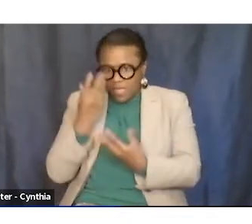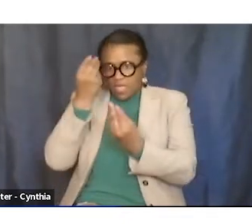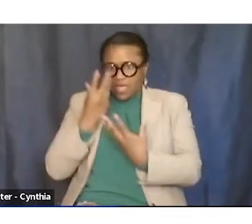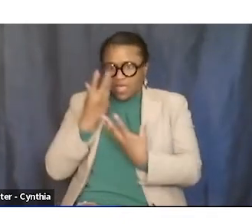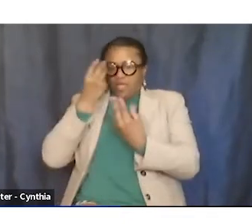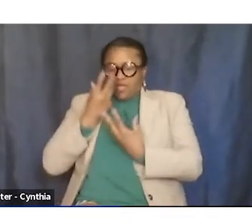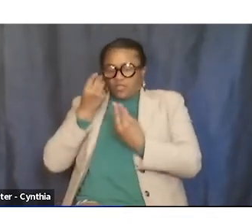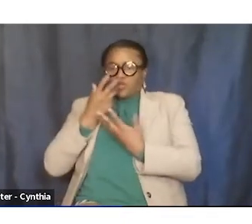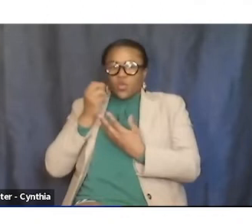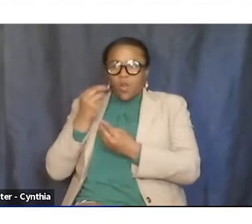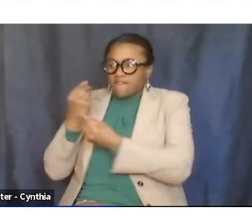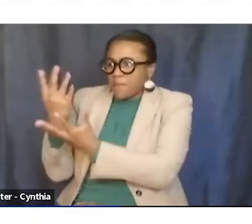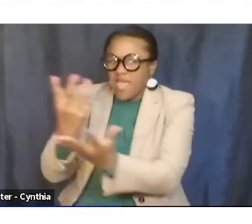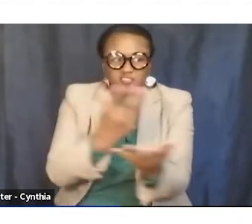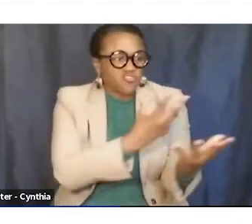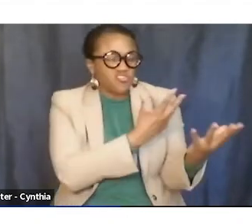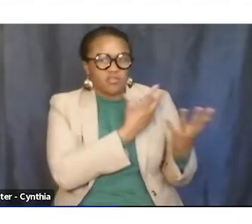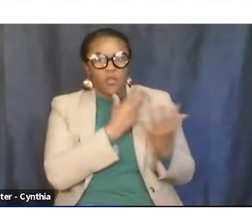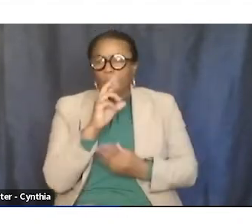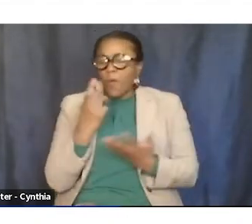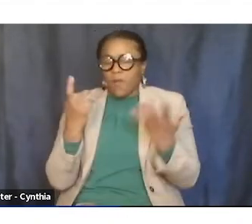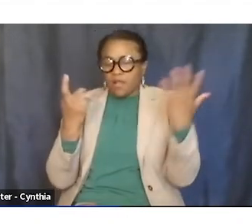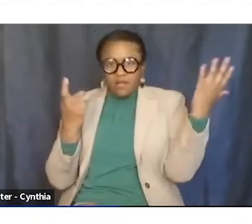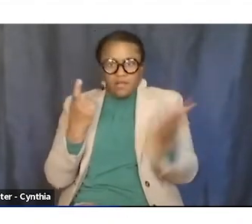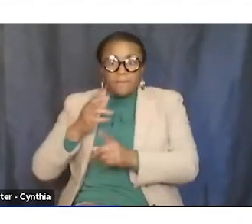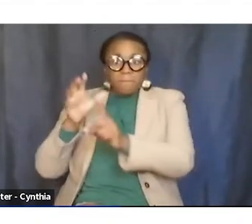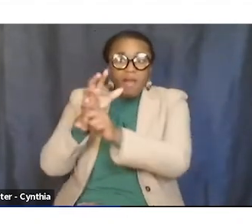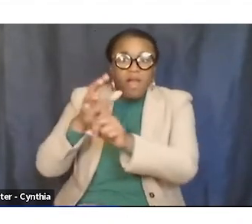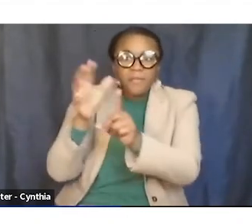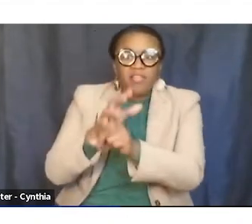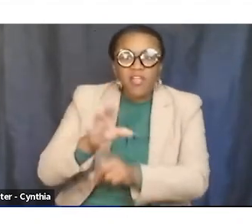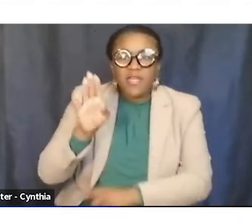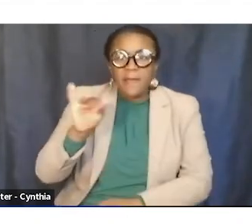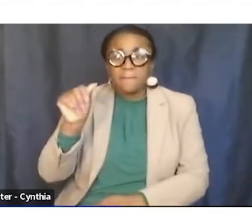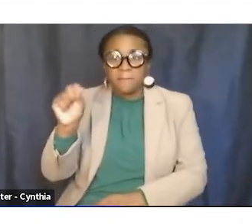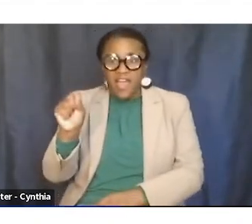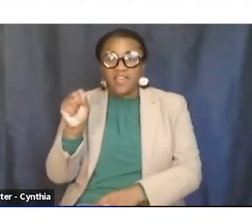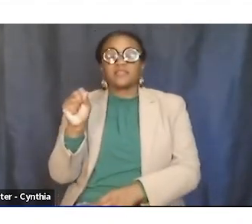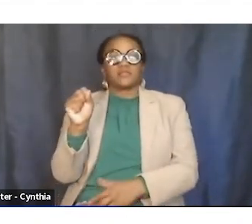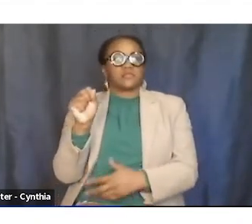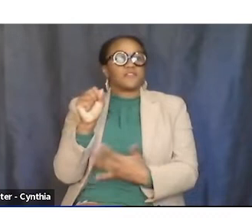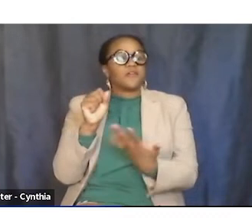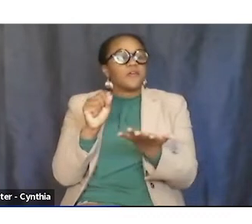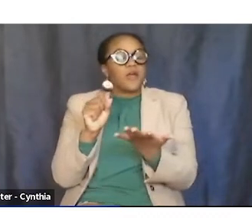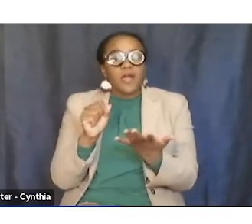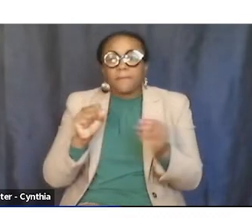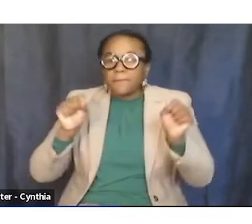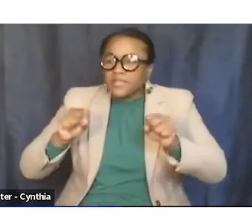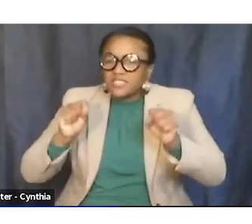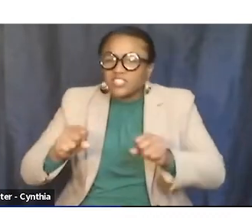is being shared, the popularity bias problem, the